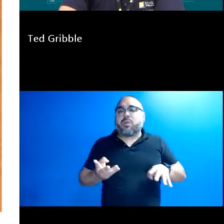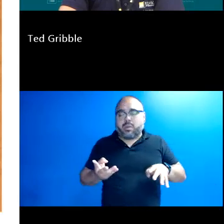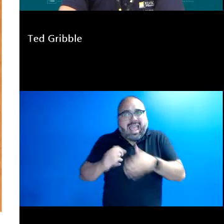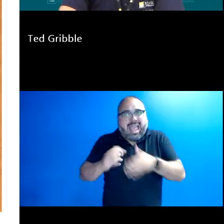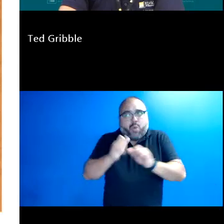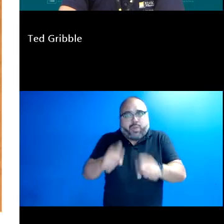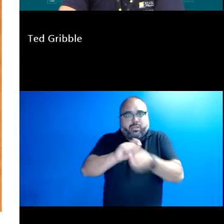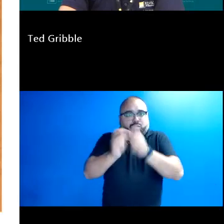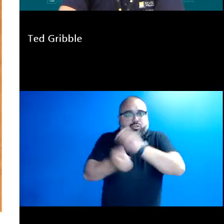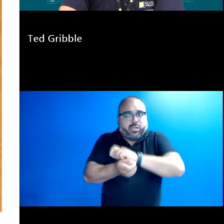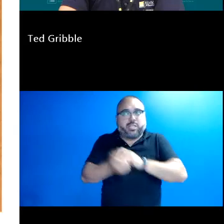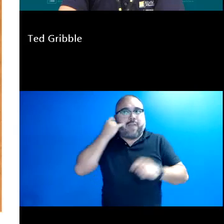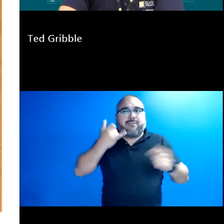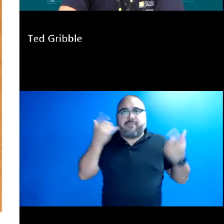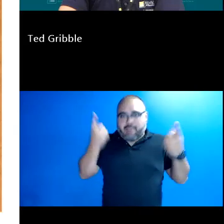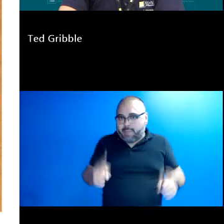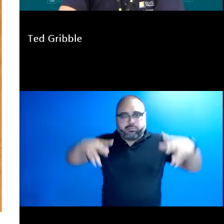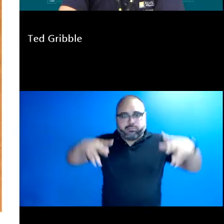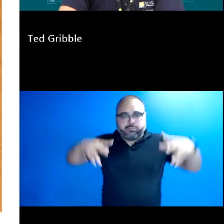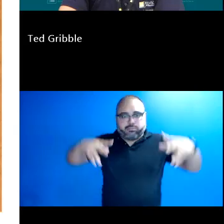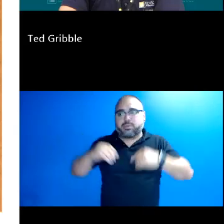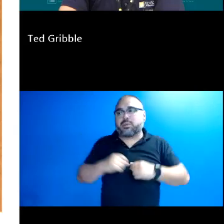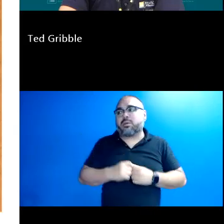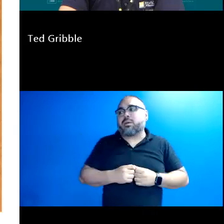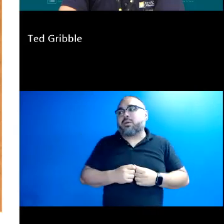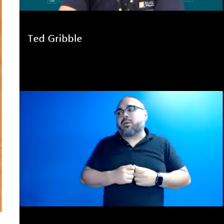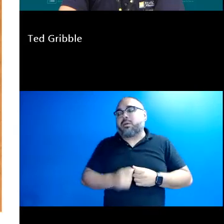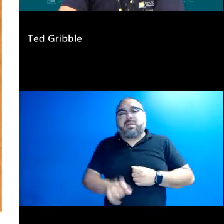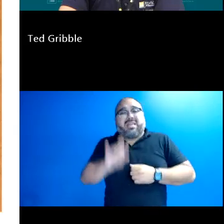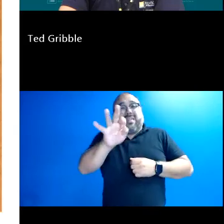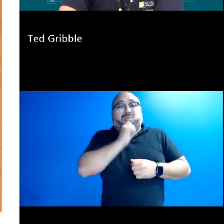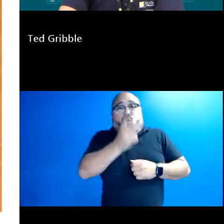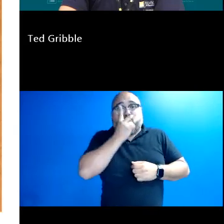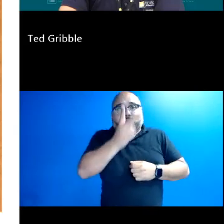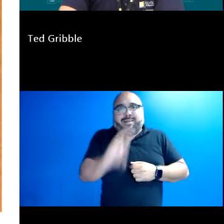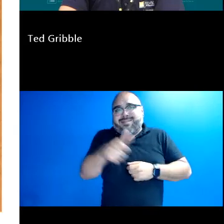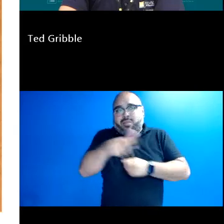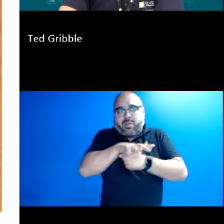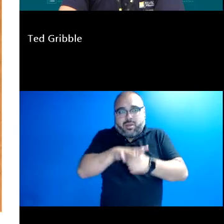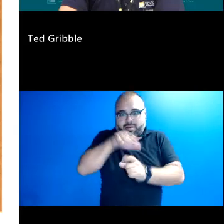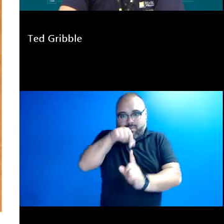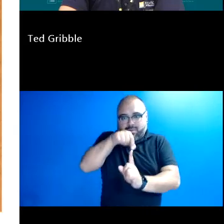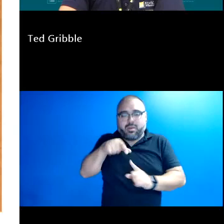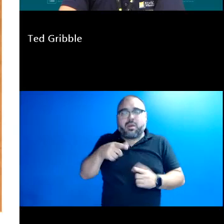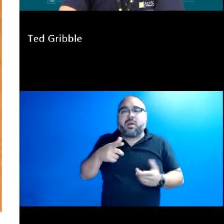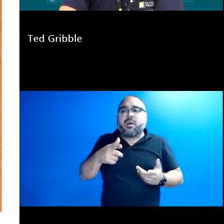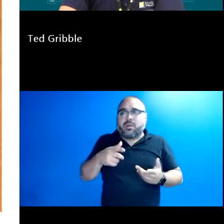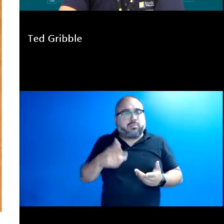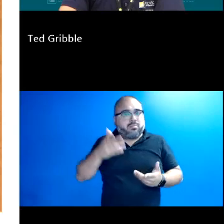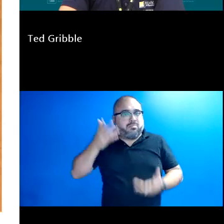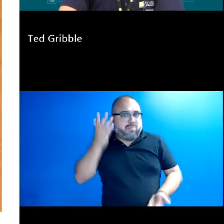operations when we can. Here, you don't see another circuit in this map. Presumably, there is some other